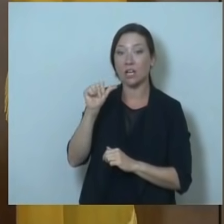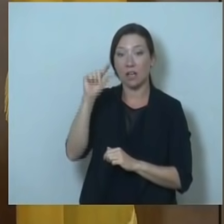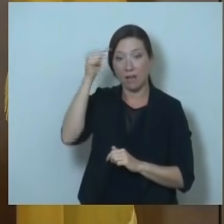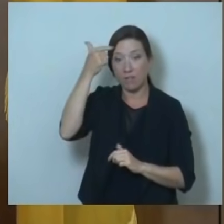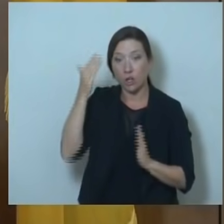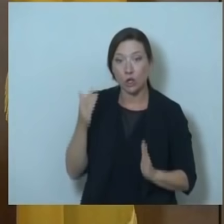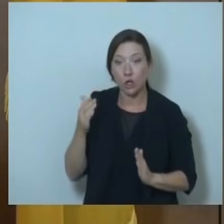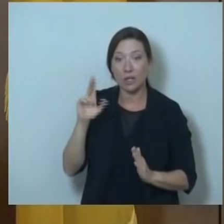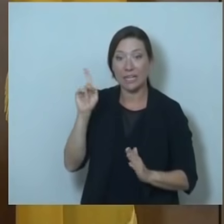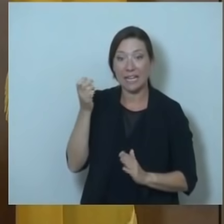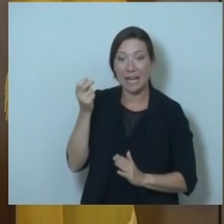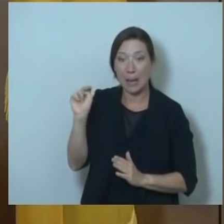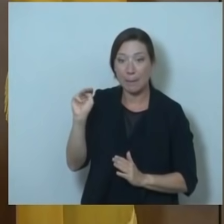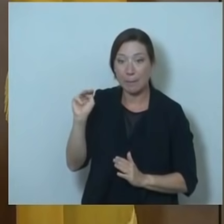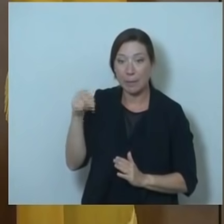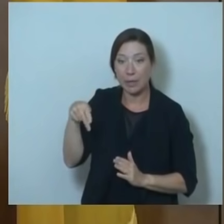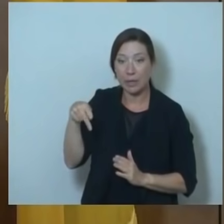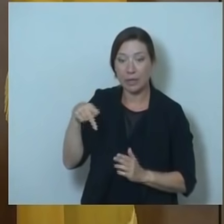governor, Governor Pritzker,